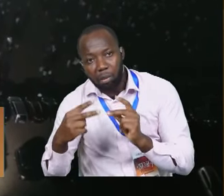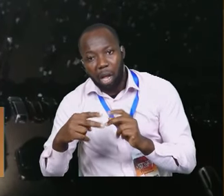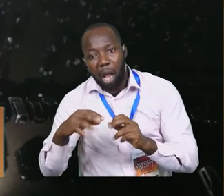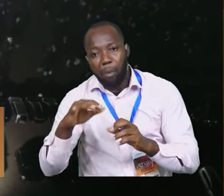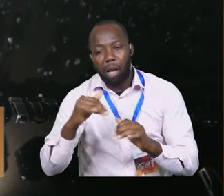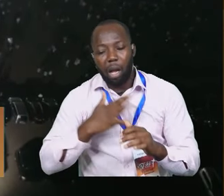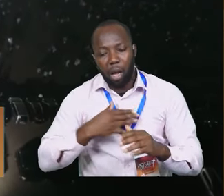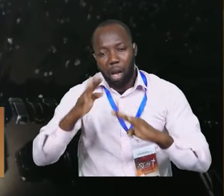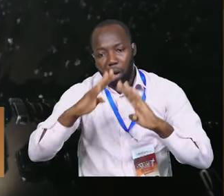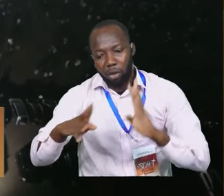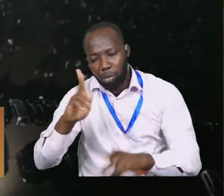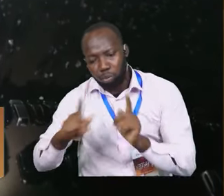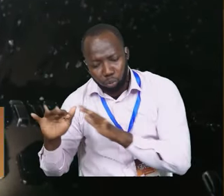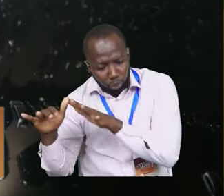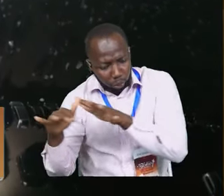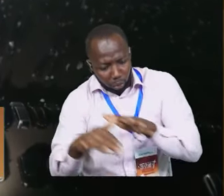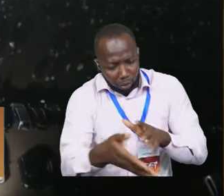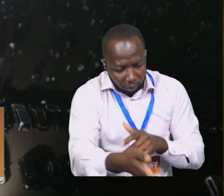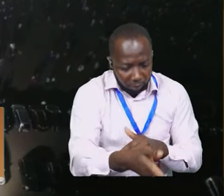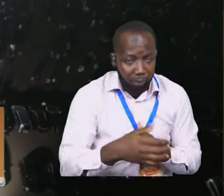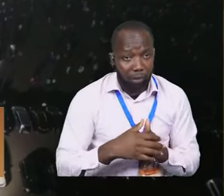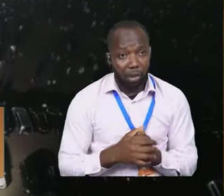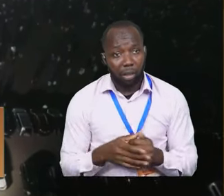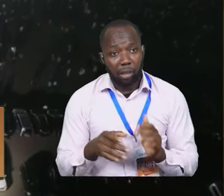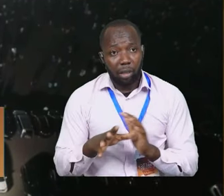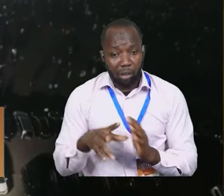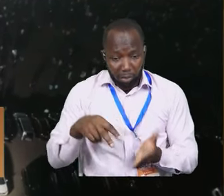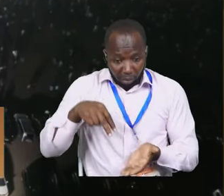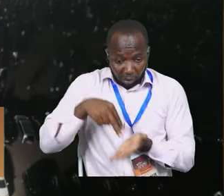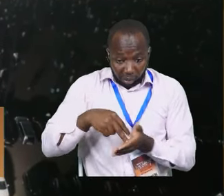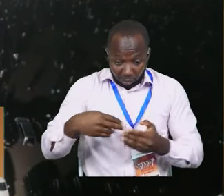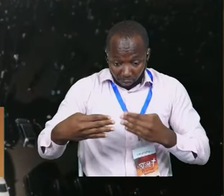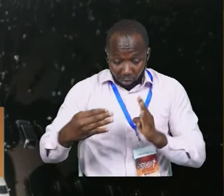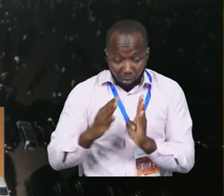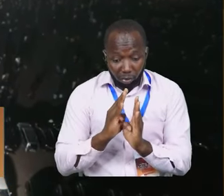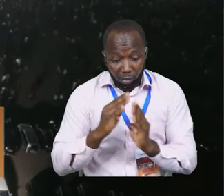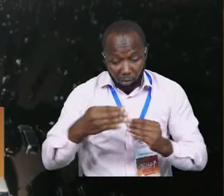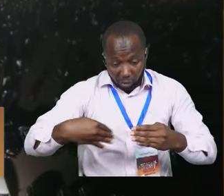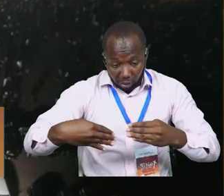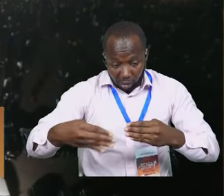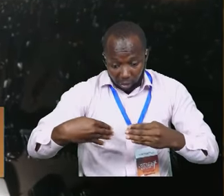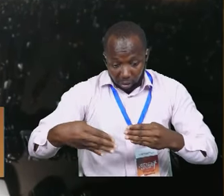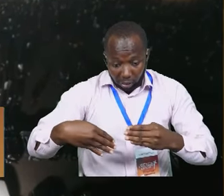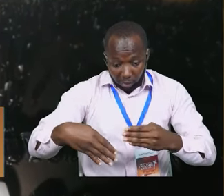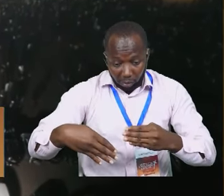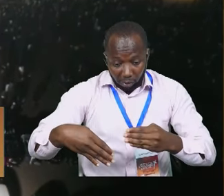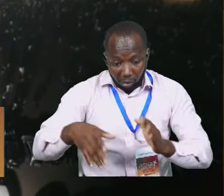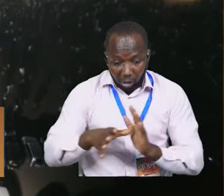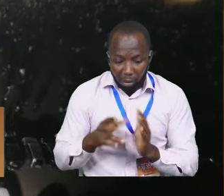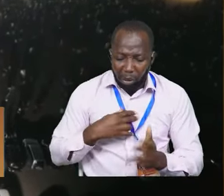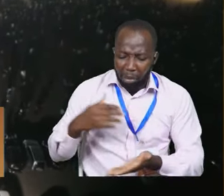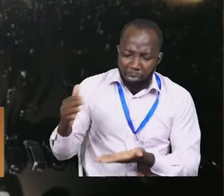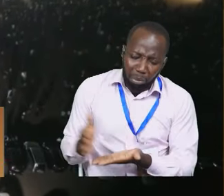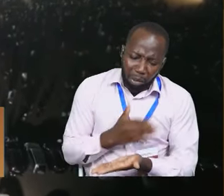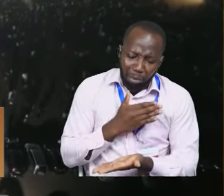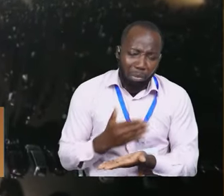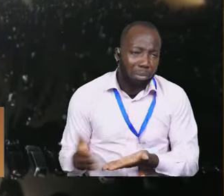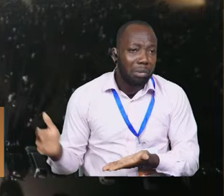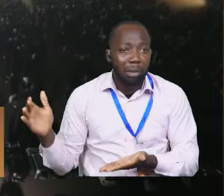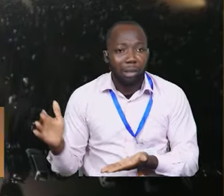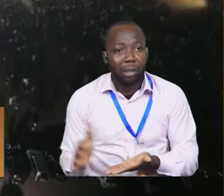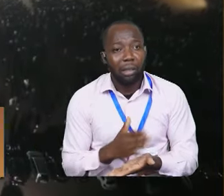Whilst I was leaving, I realized they were out there. Whilst I was at the gate, I was